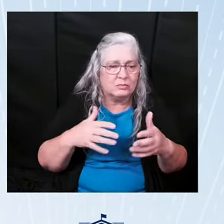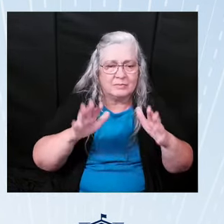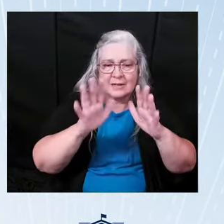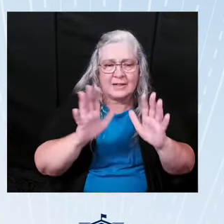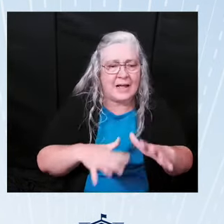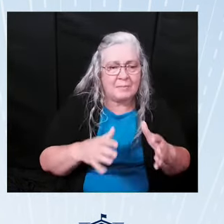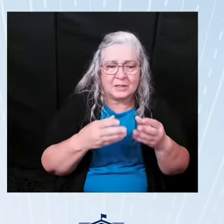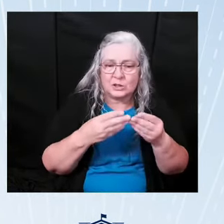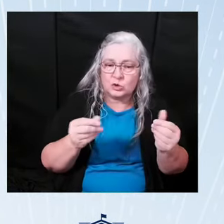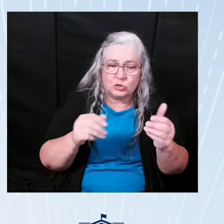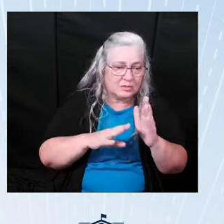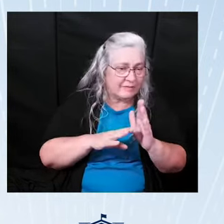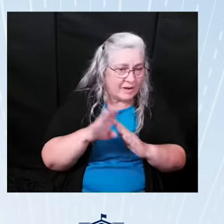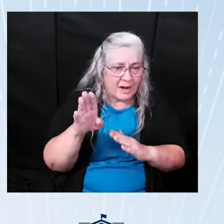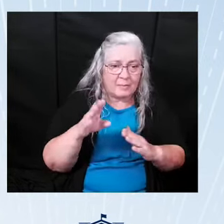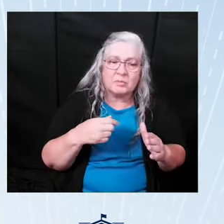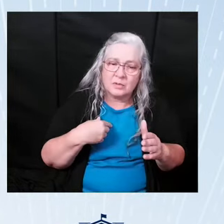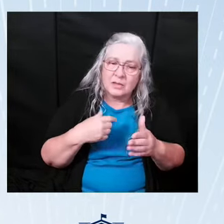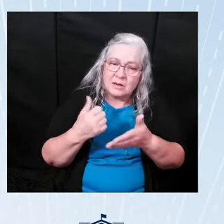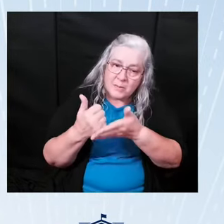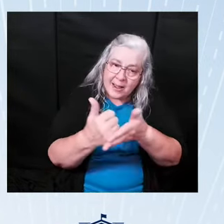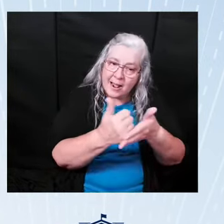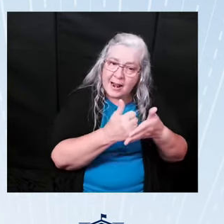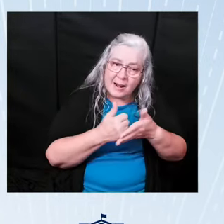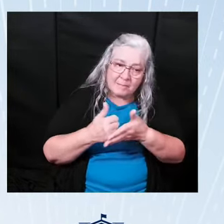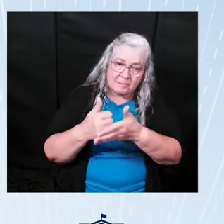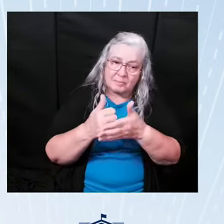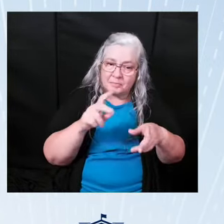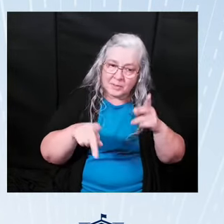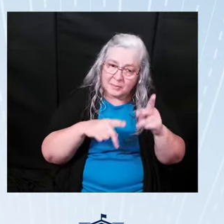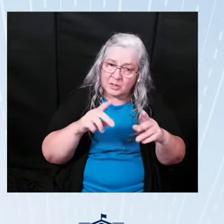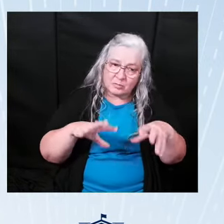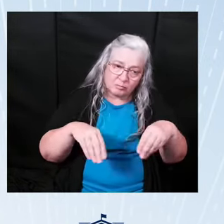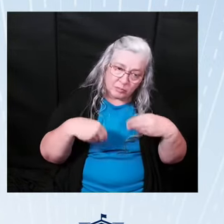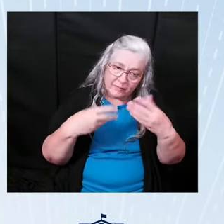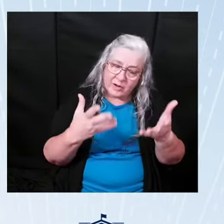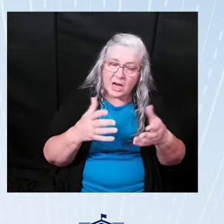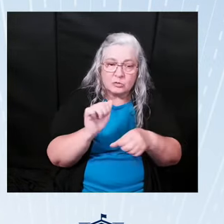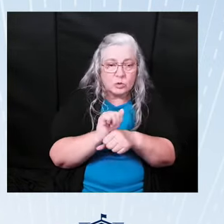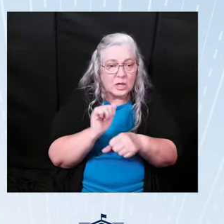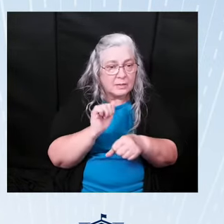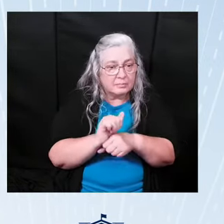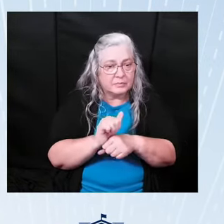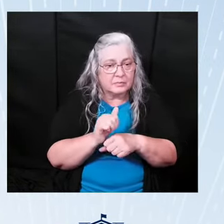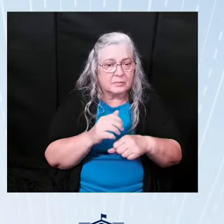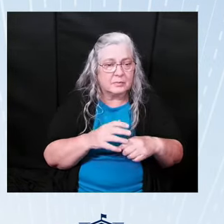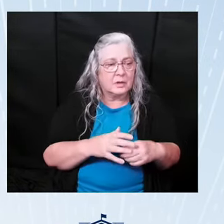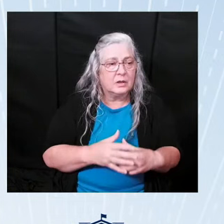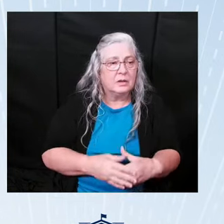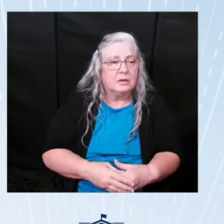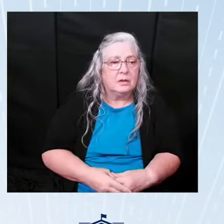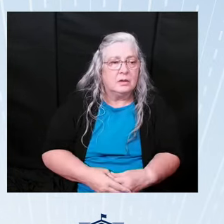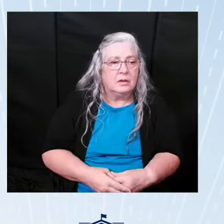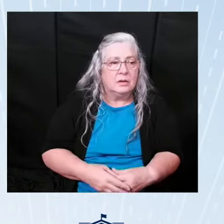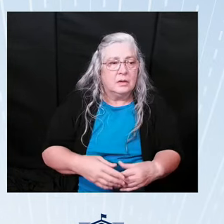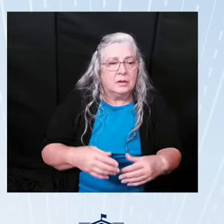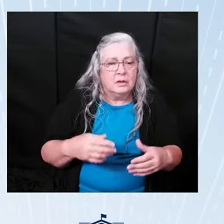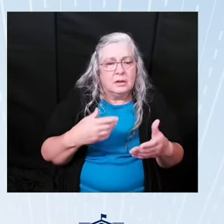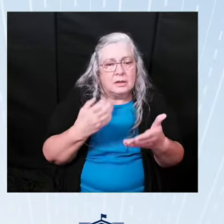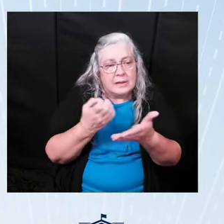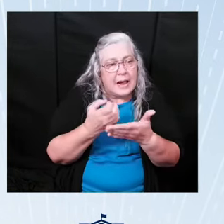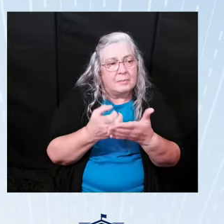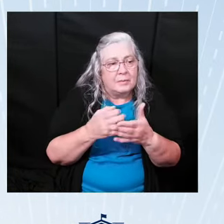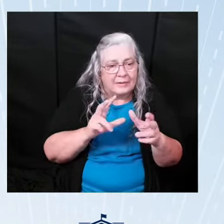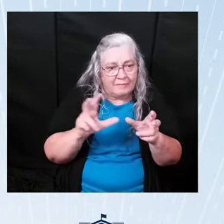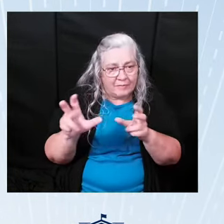our community with jobs, just to begin with economic investment, with workforce